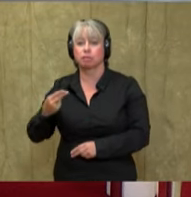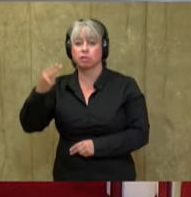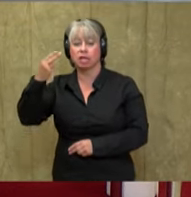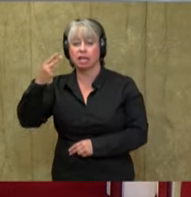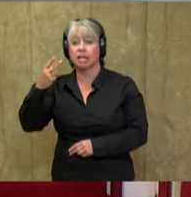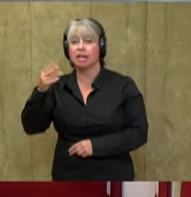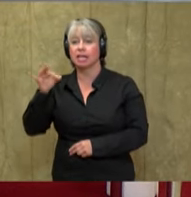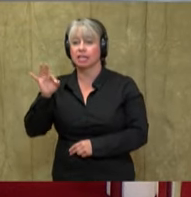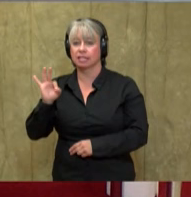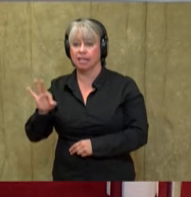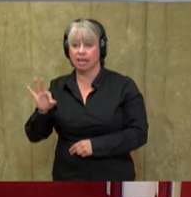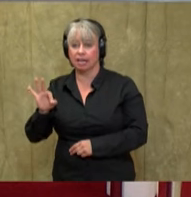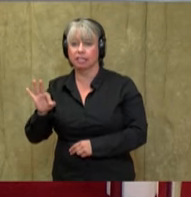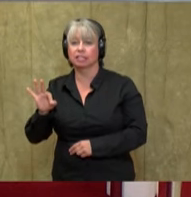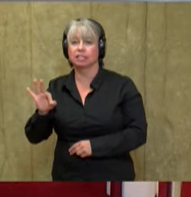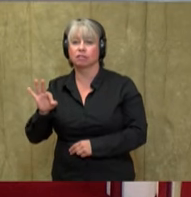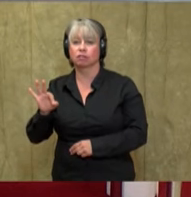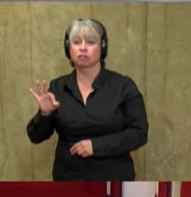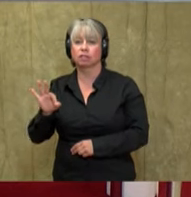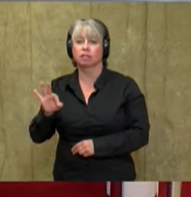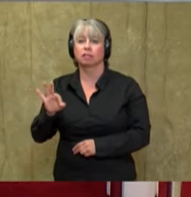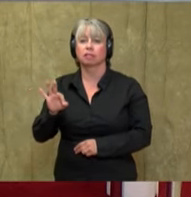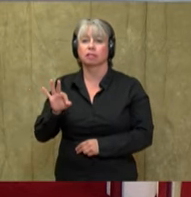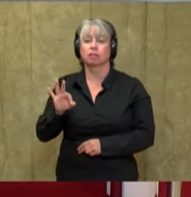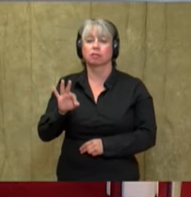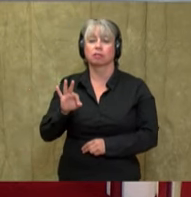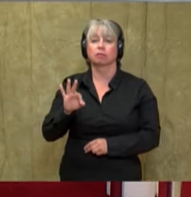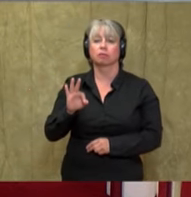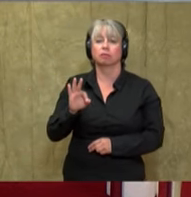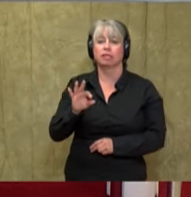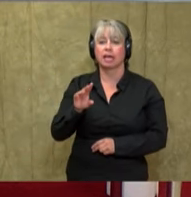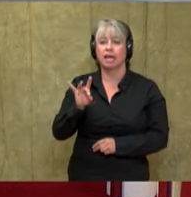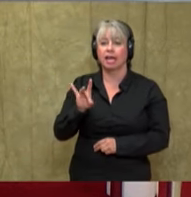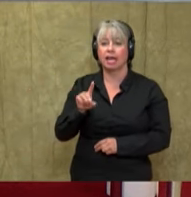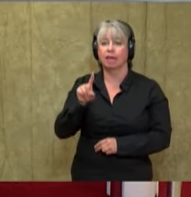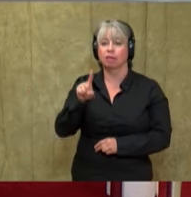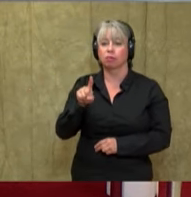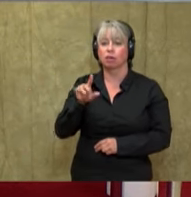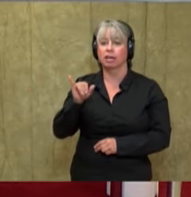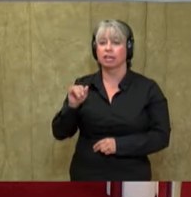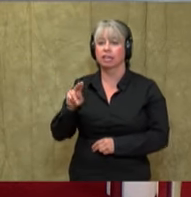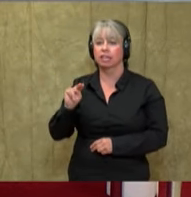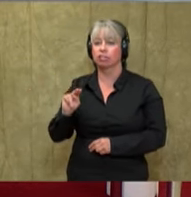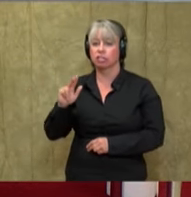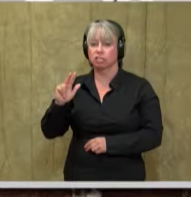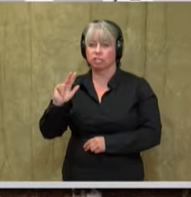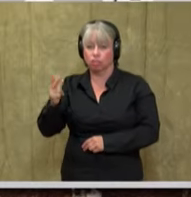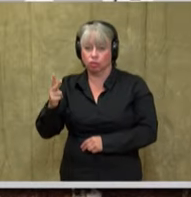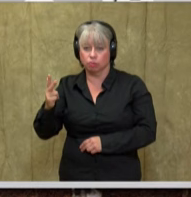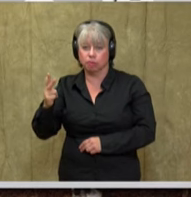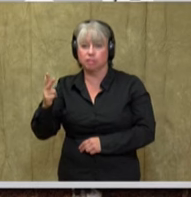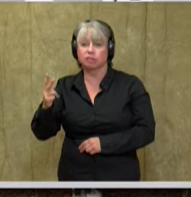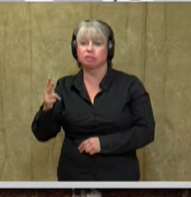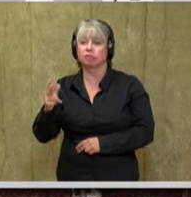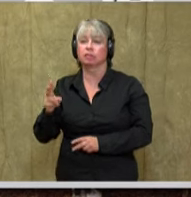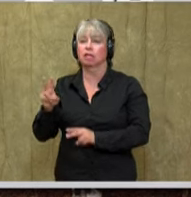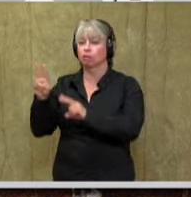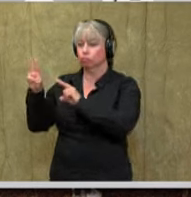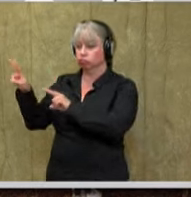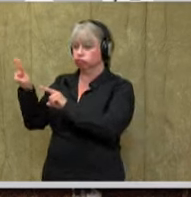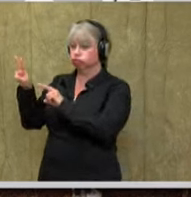is 9 inches, and that's going to give us 81 inches cubed. 9 times 9, 81, and like I said a while